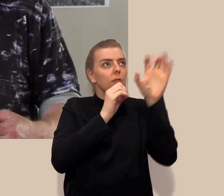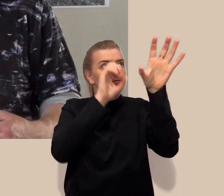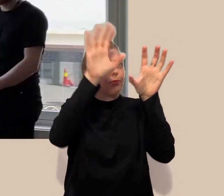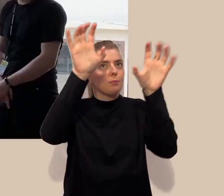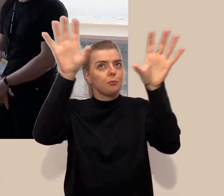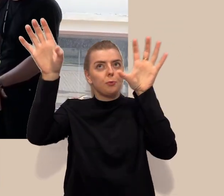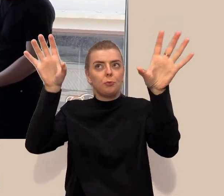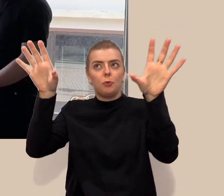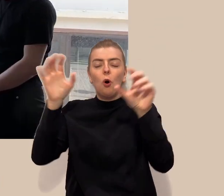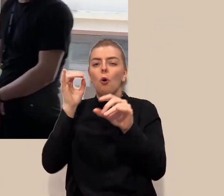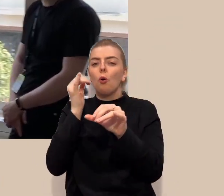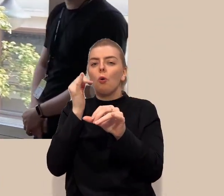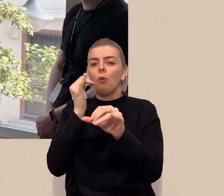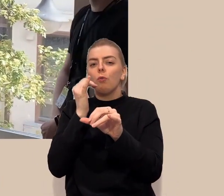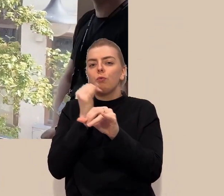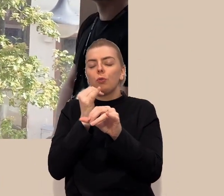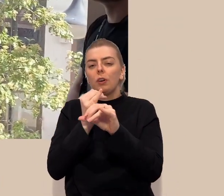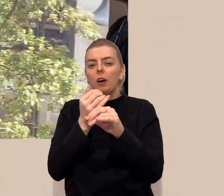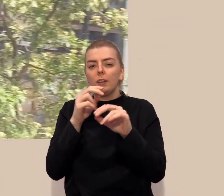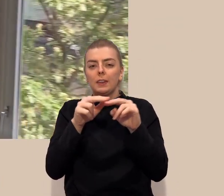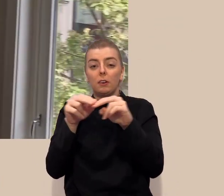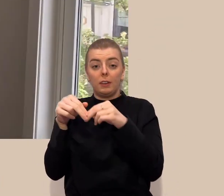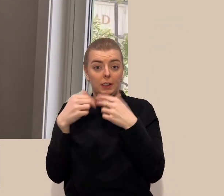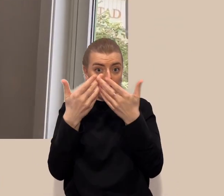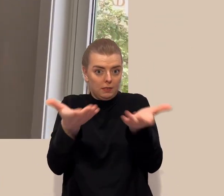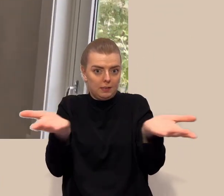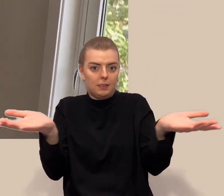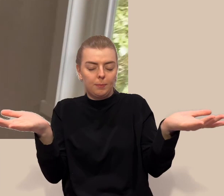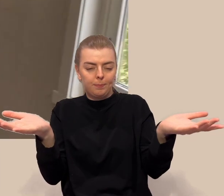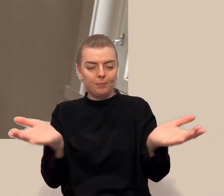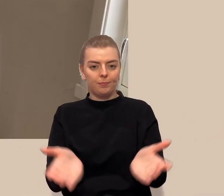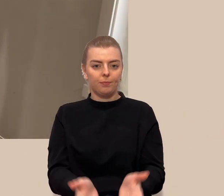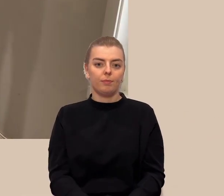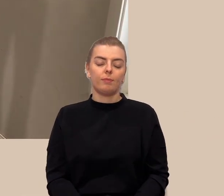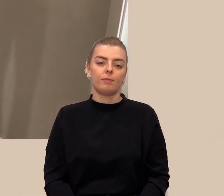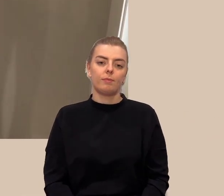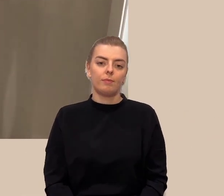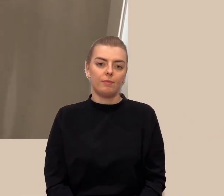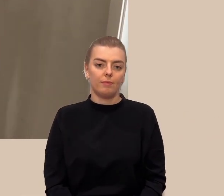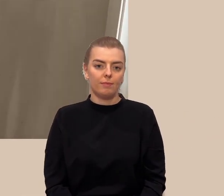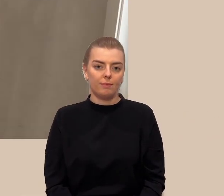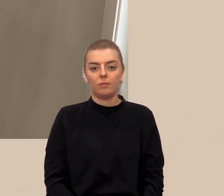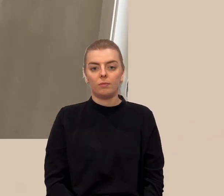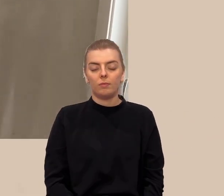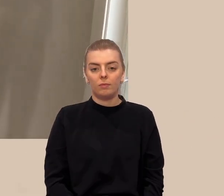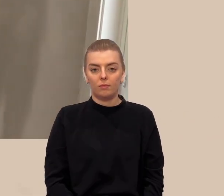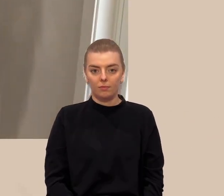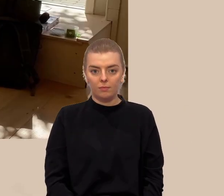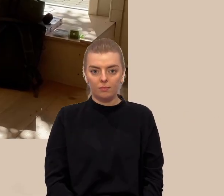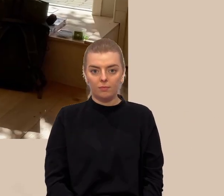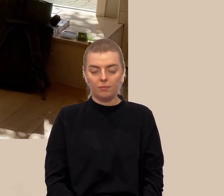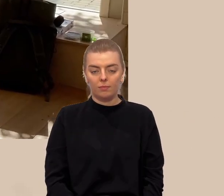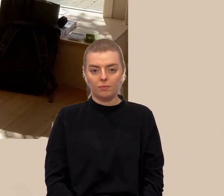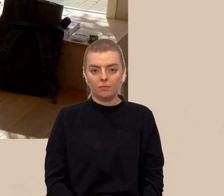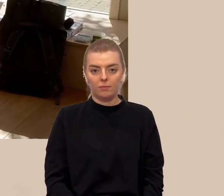together. It was clear that they had kind of got an understanding of how images work and then also how things might look in the gallery together.